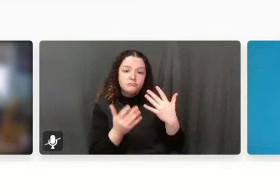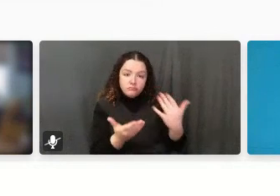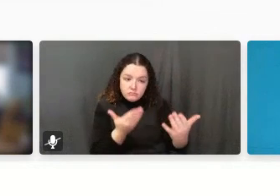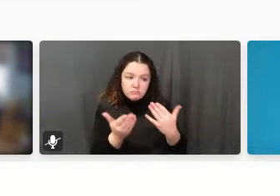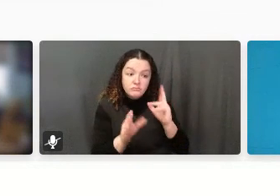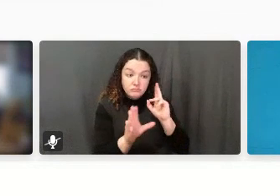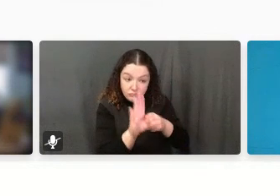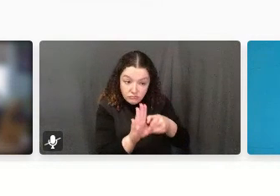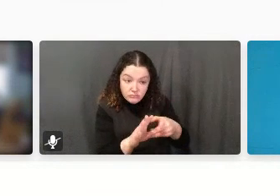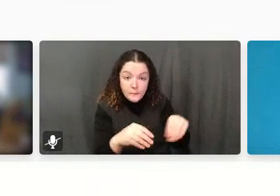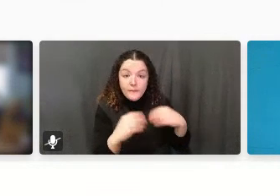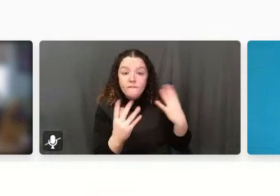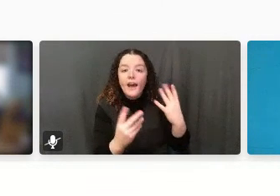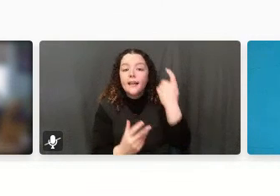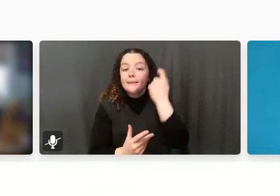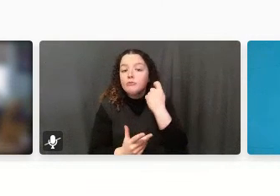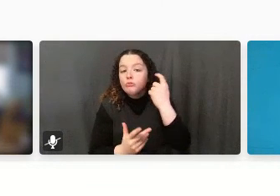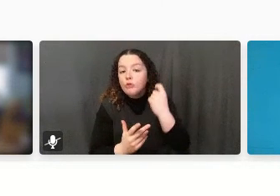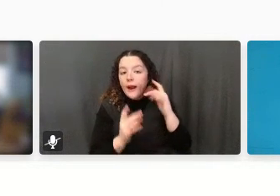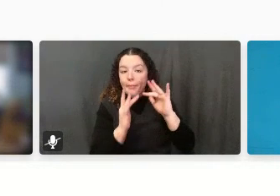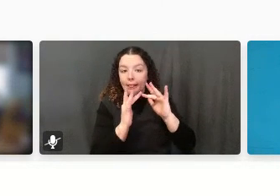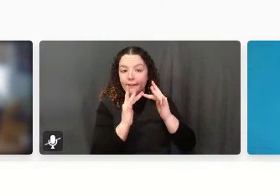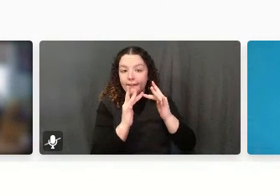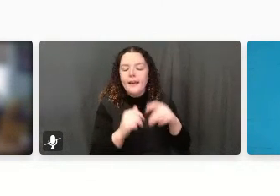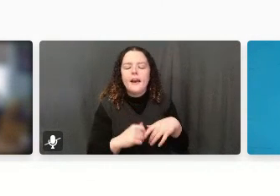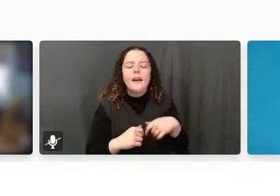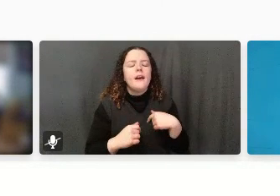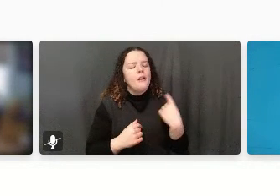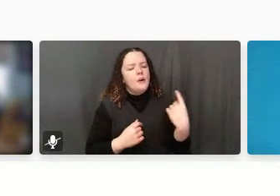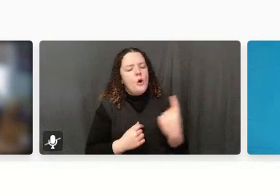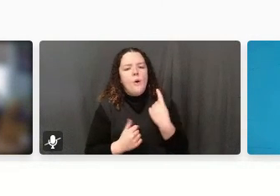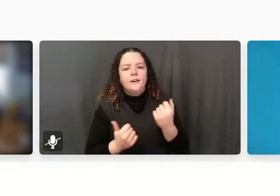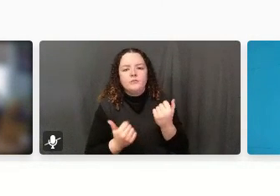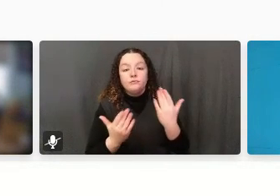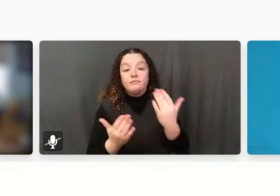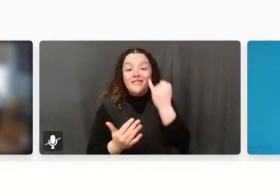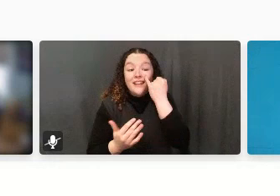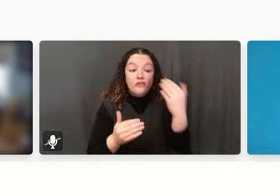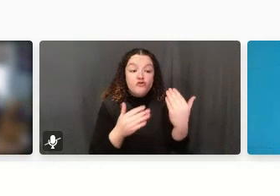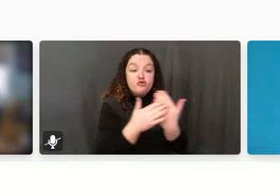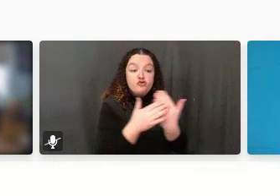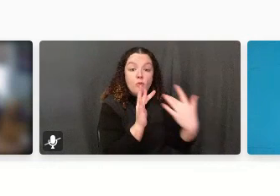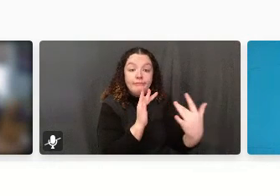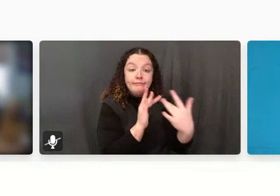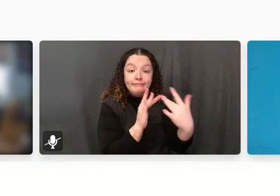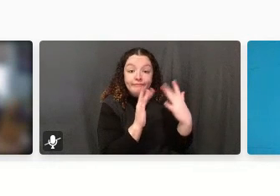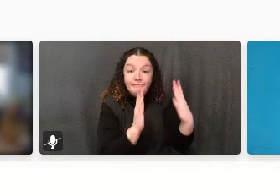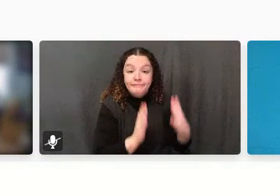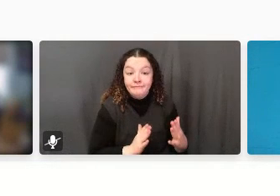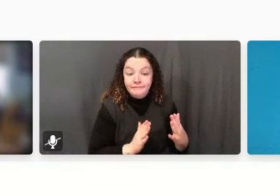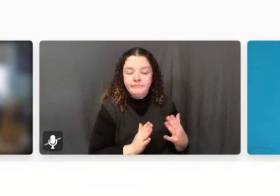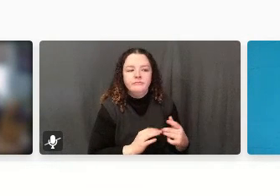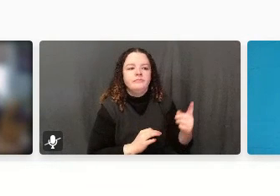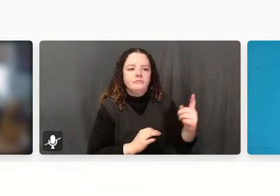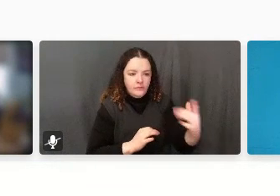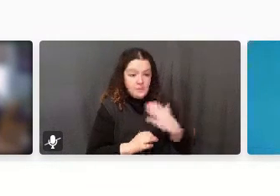link. Also, I would always just recommend with any new contacts asking them to opt in explicitly as well. And